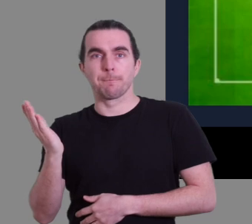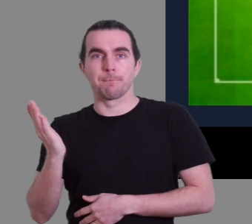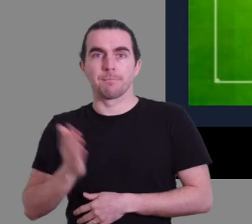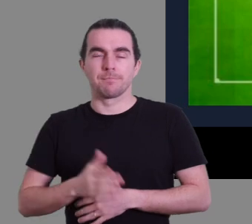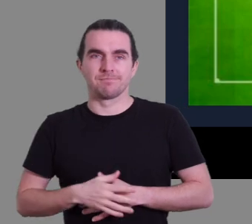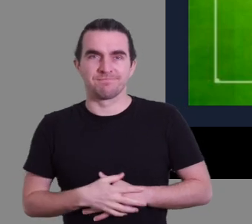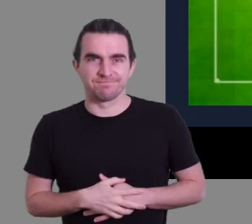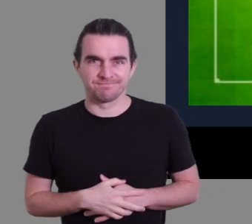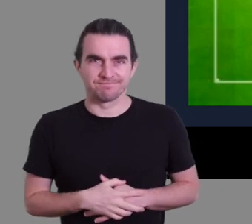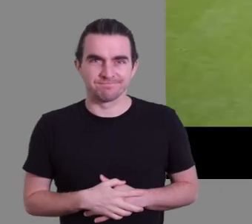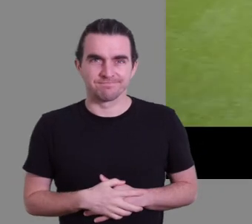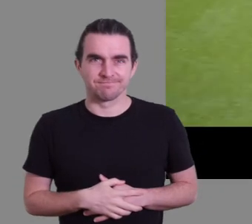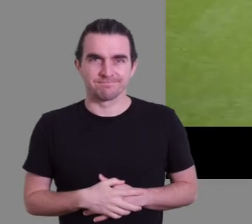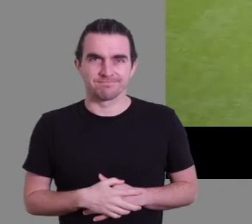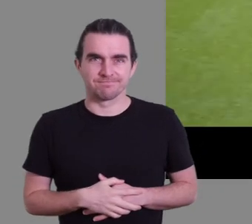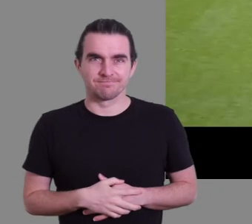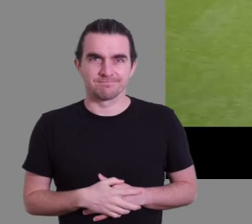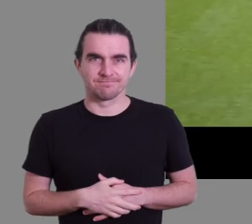Yeah.